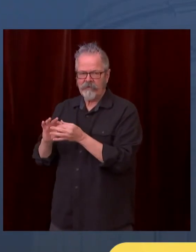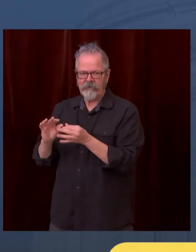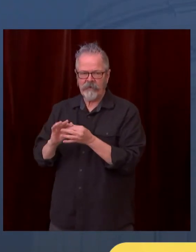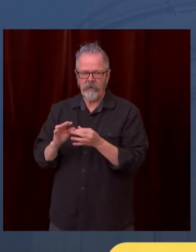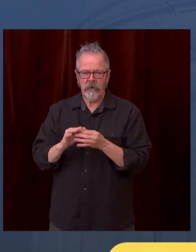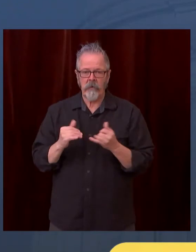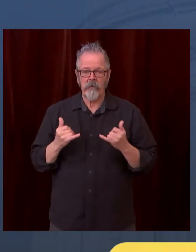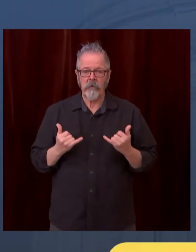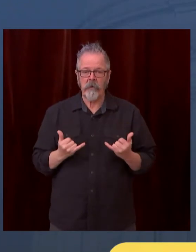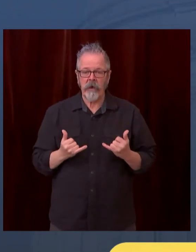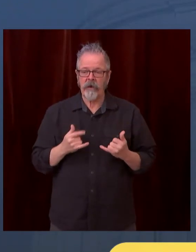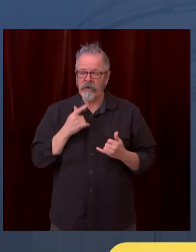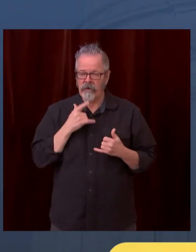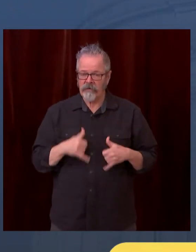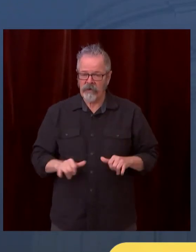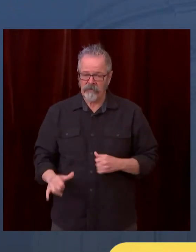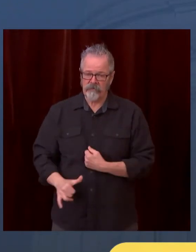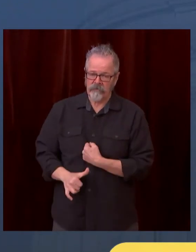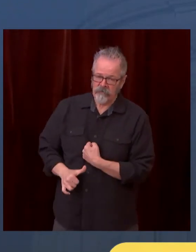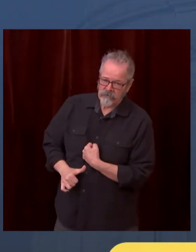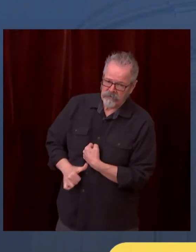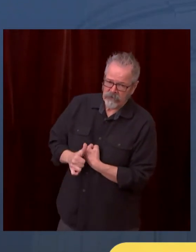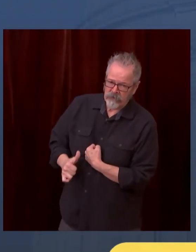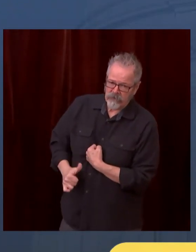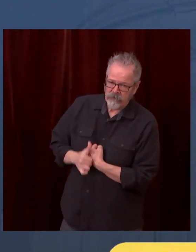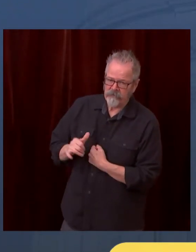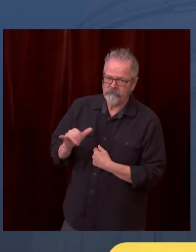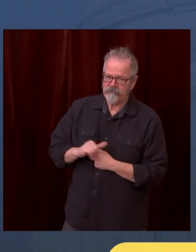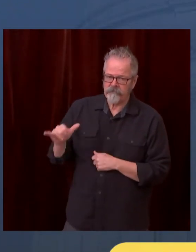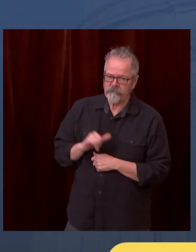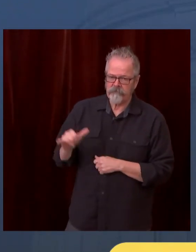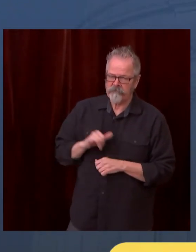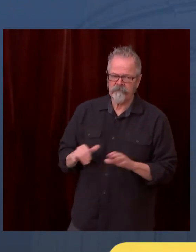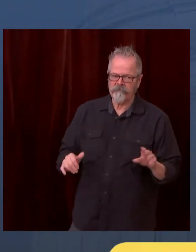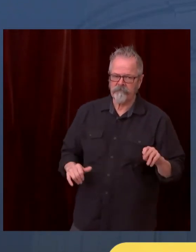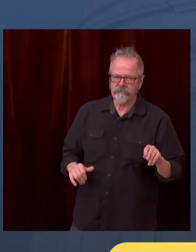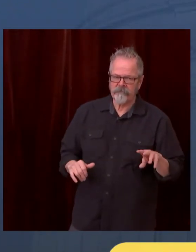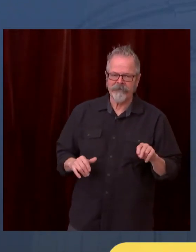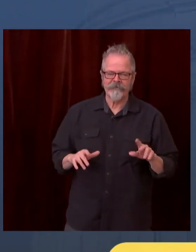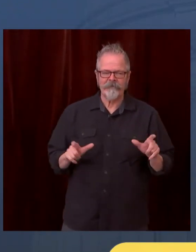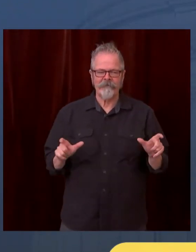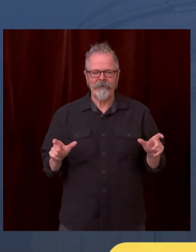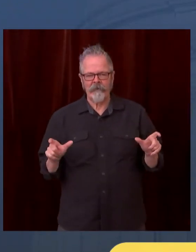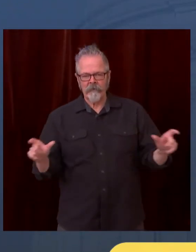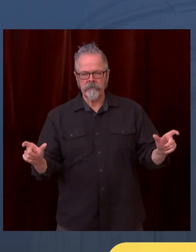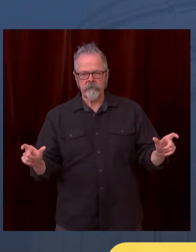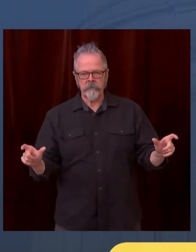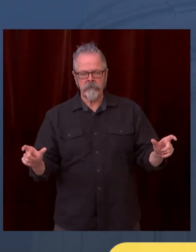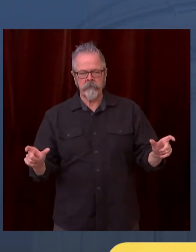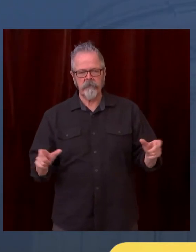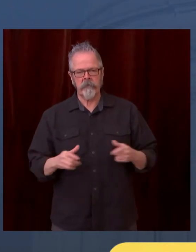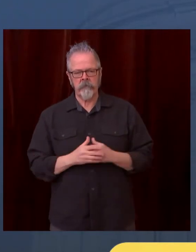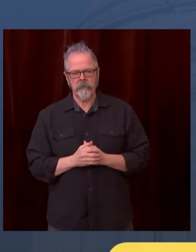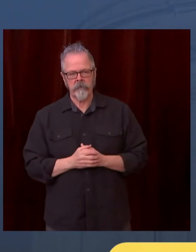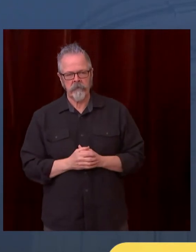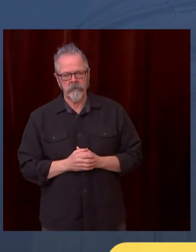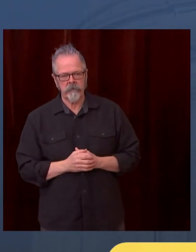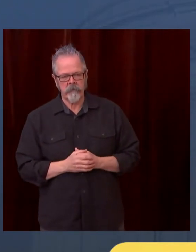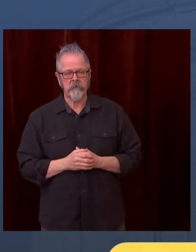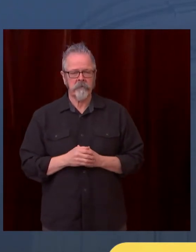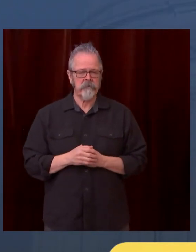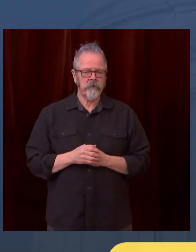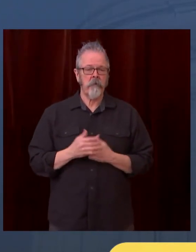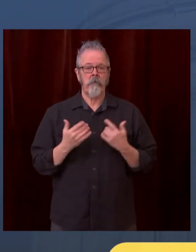restrictions at the moment. Now, after that is resolved, and I hope it will be shortly, folks will continue to think about the